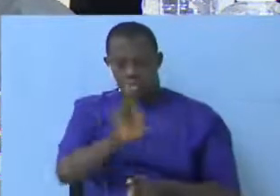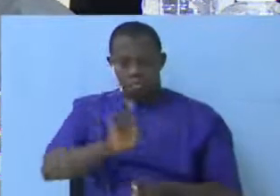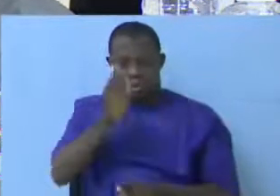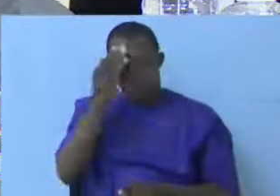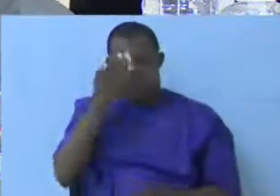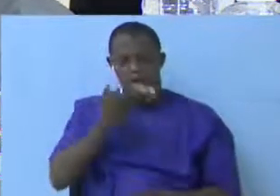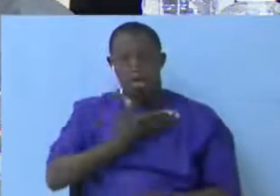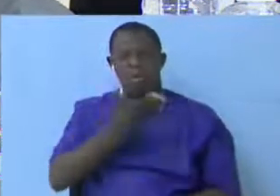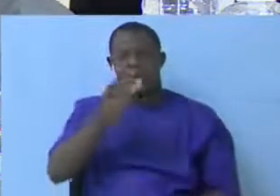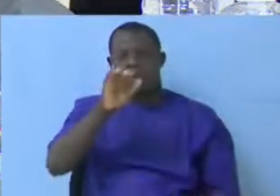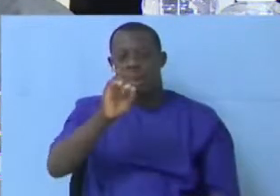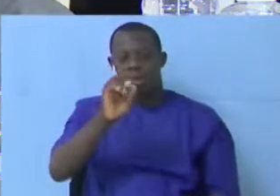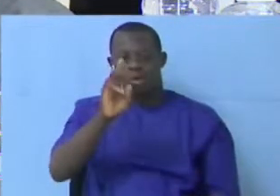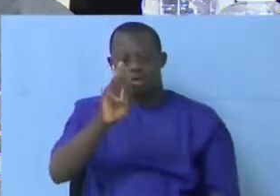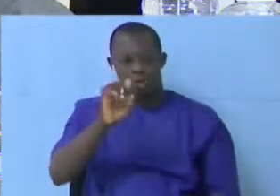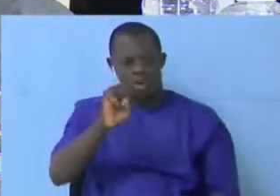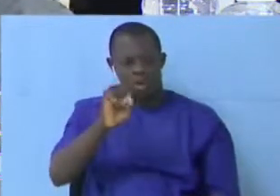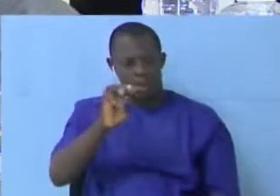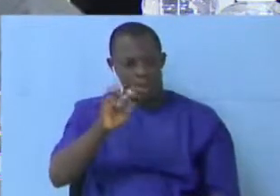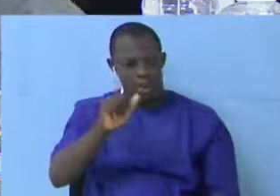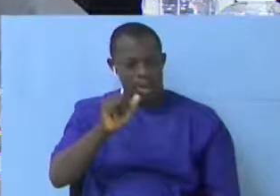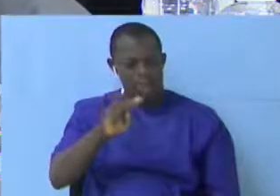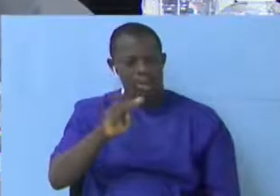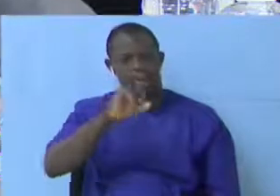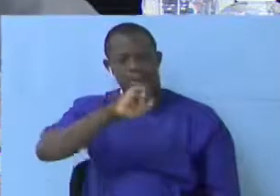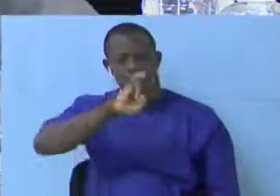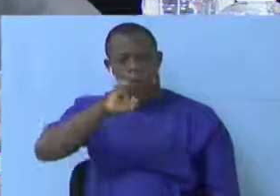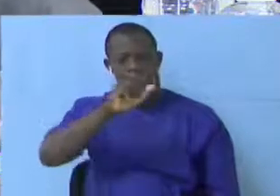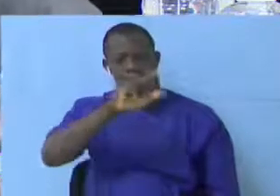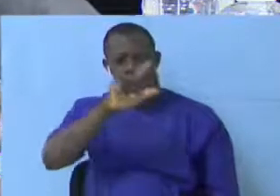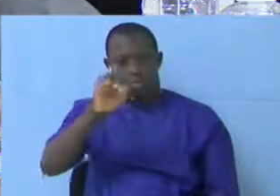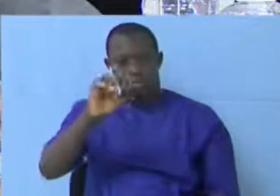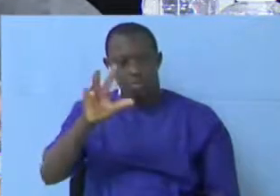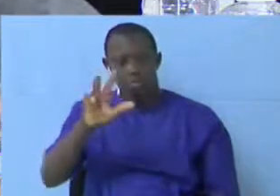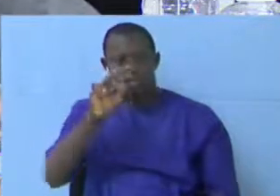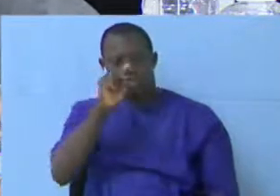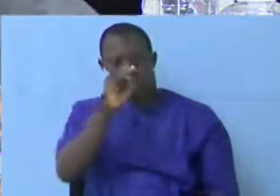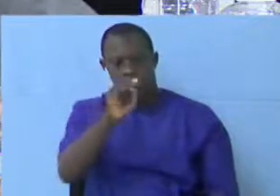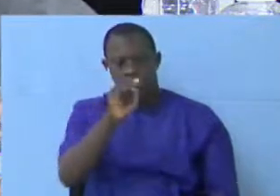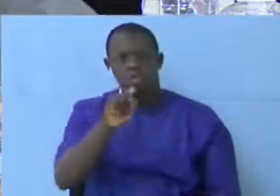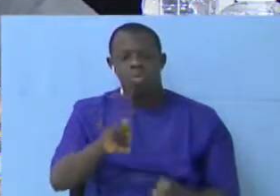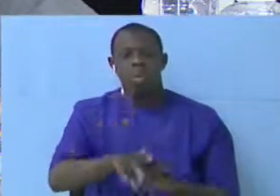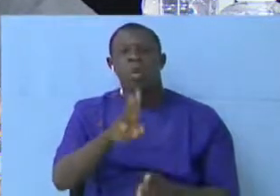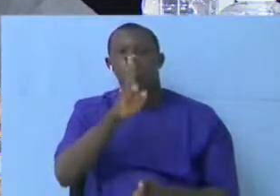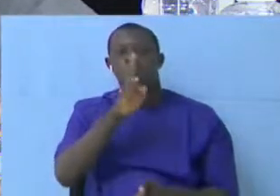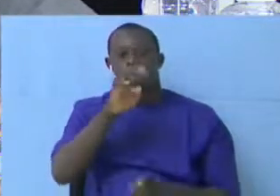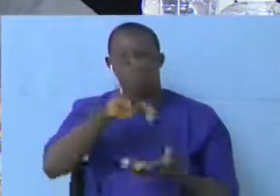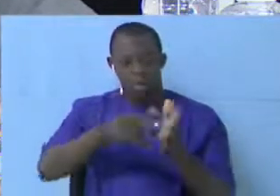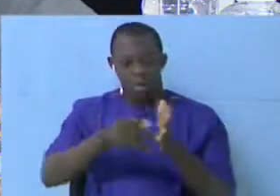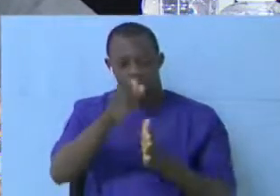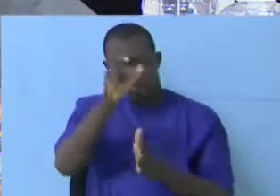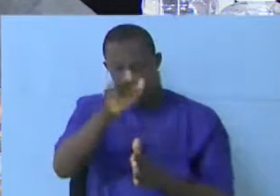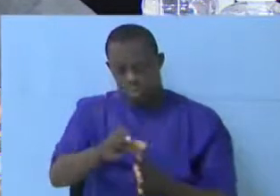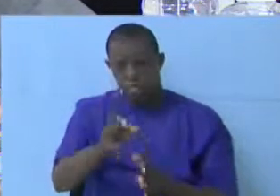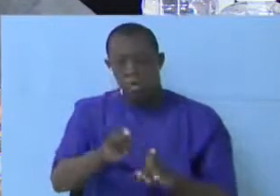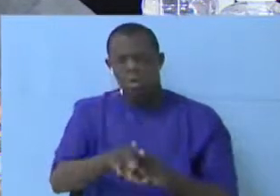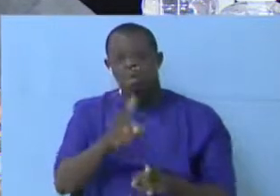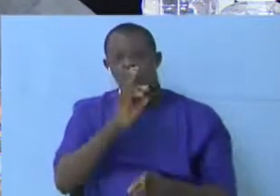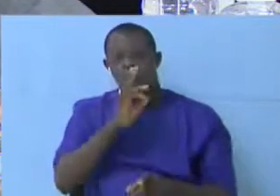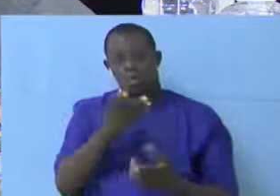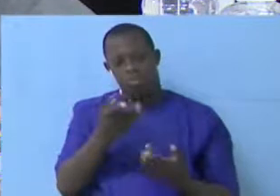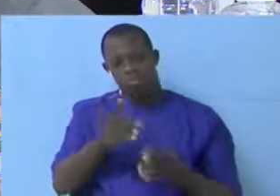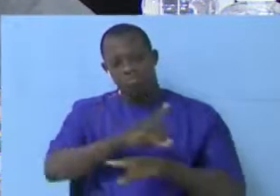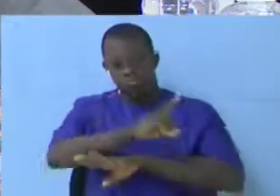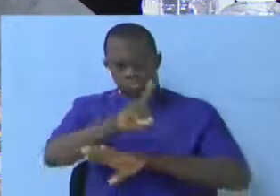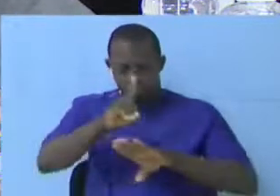Usman Jallo, that's you. And what box was on Usman Jallo Sudaje wole tati. Who is the shift officer at the Barra